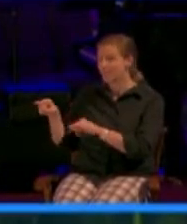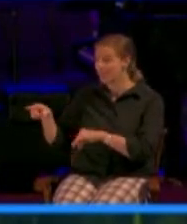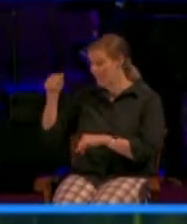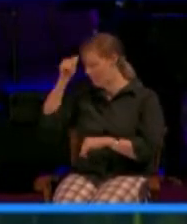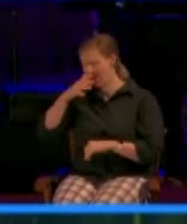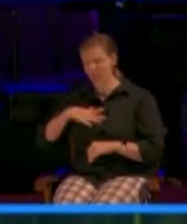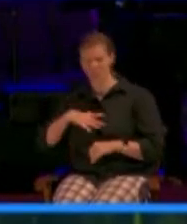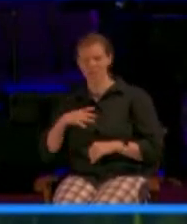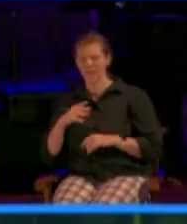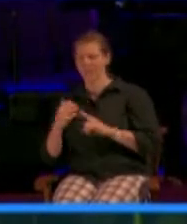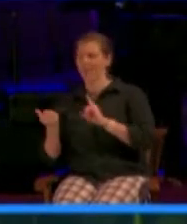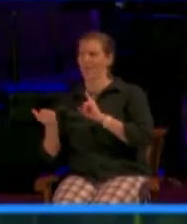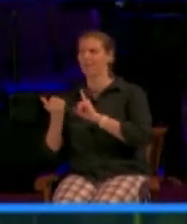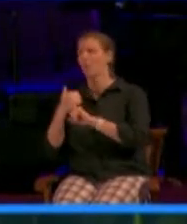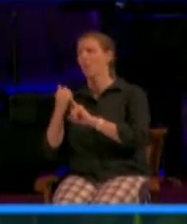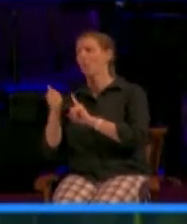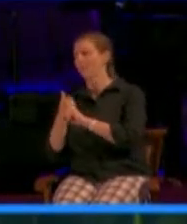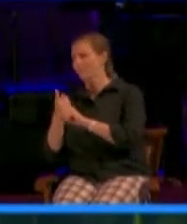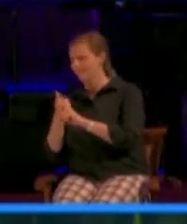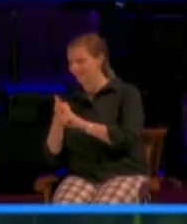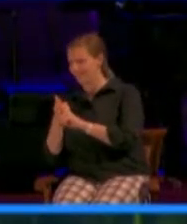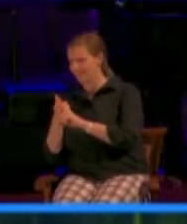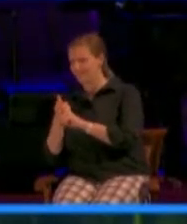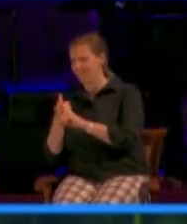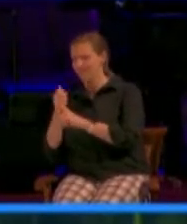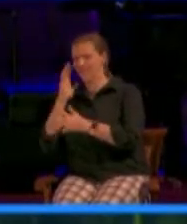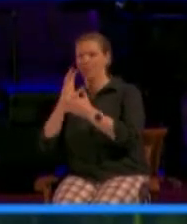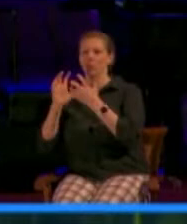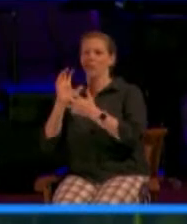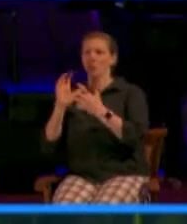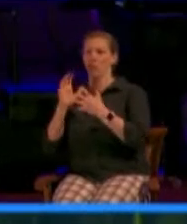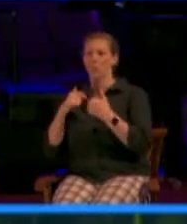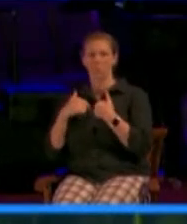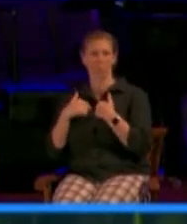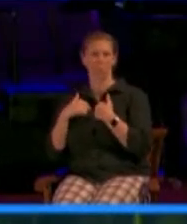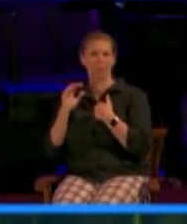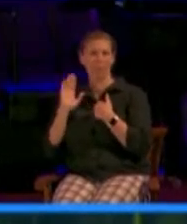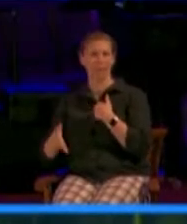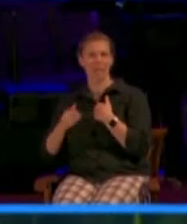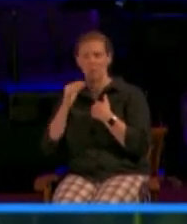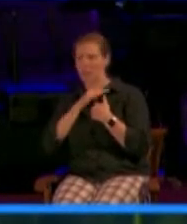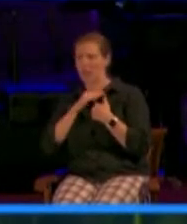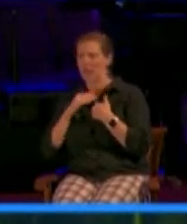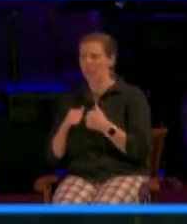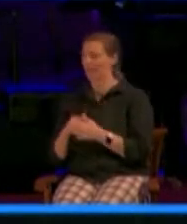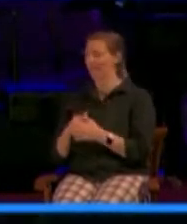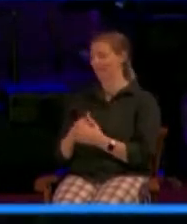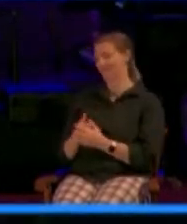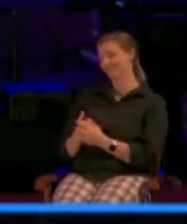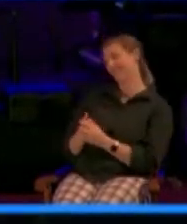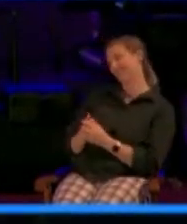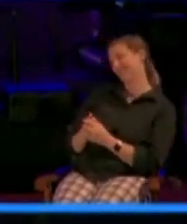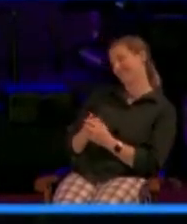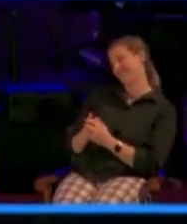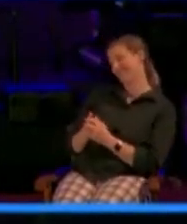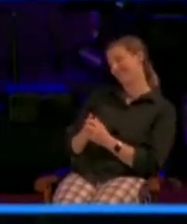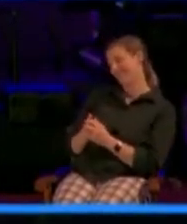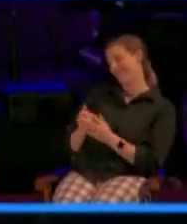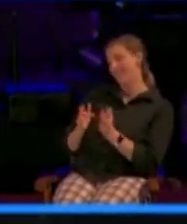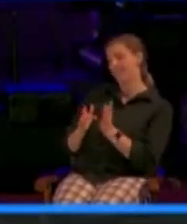there. But there are theologians today who say, you know, Jesus didn't love everybody. God doesn't love